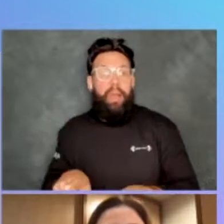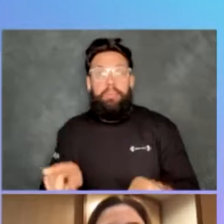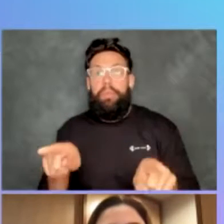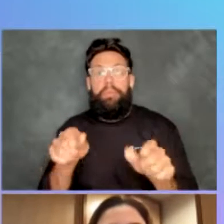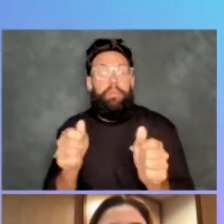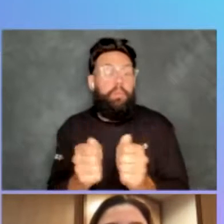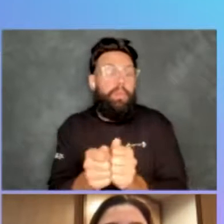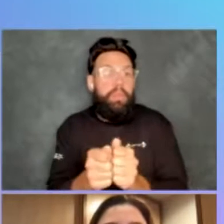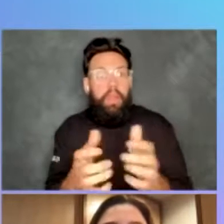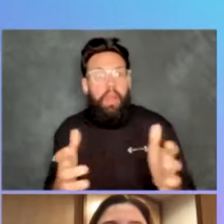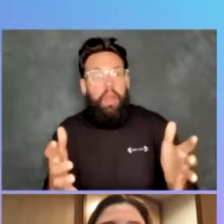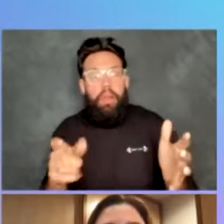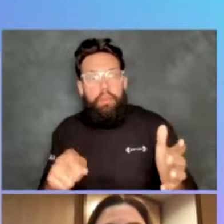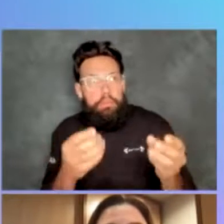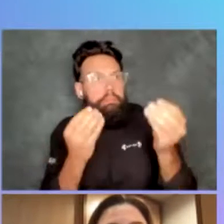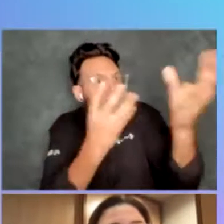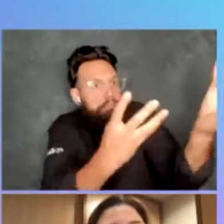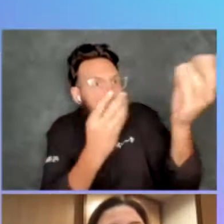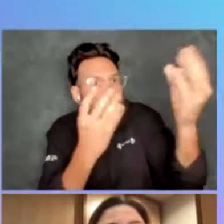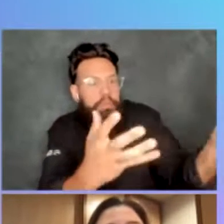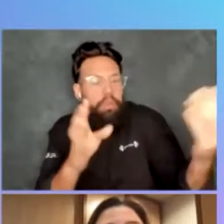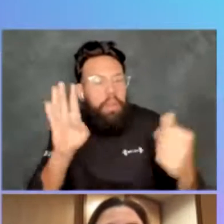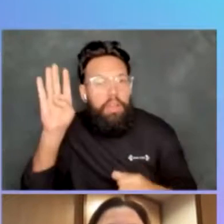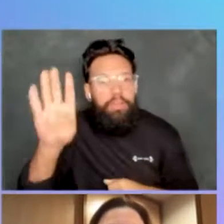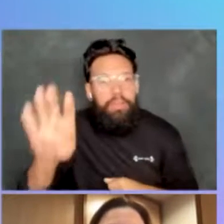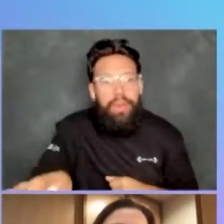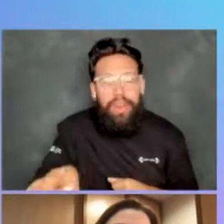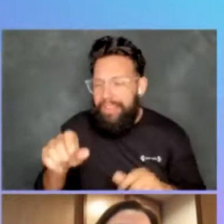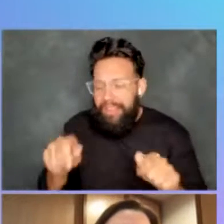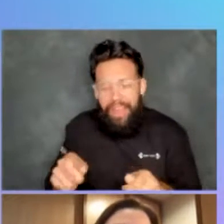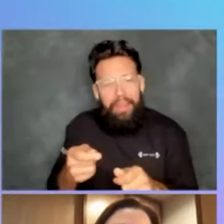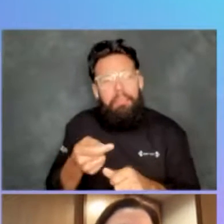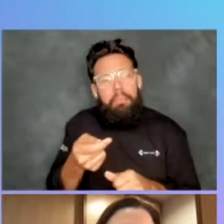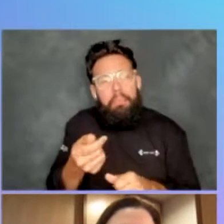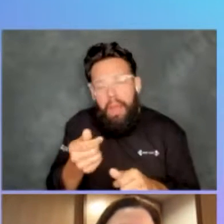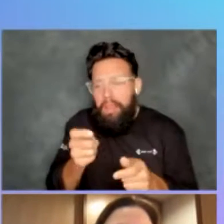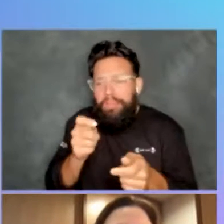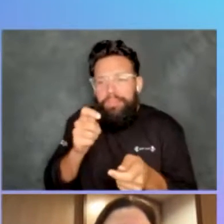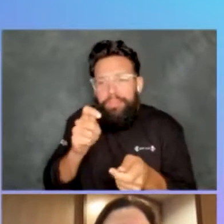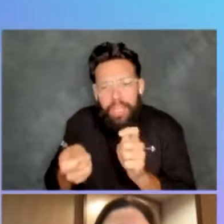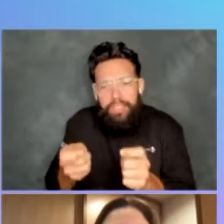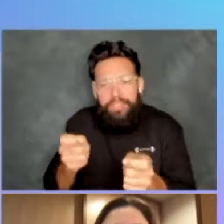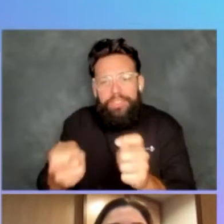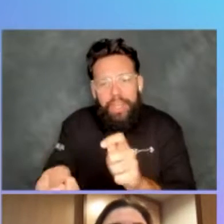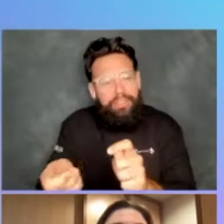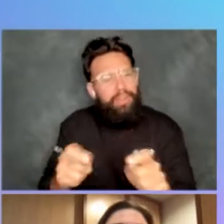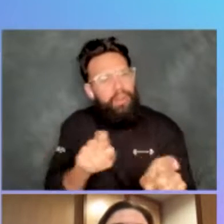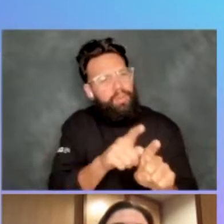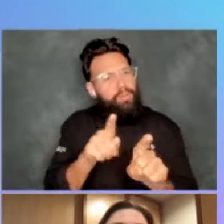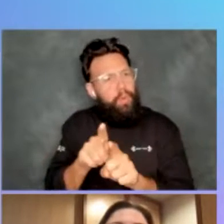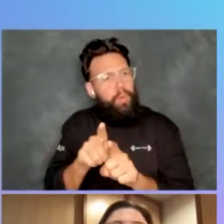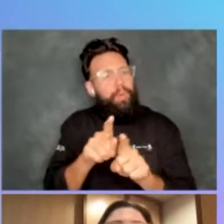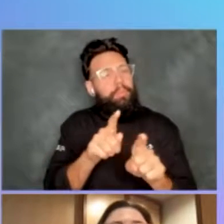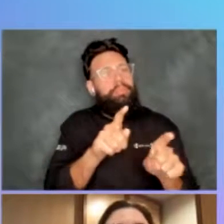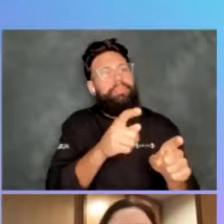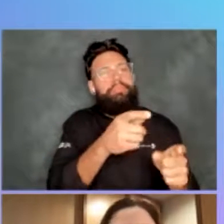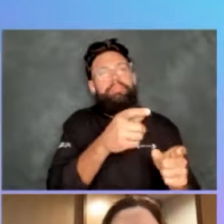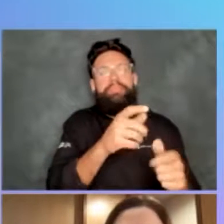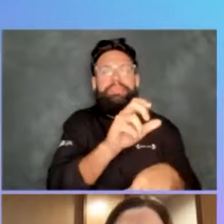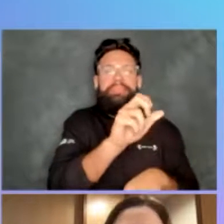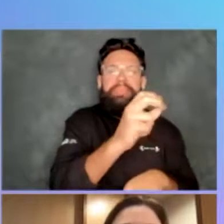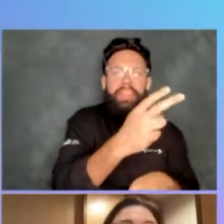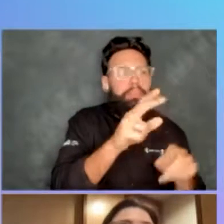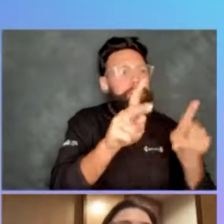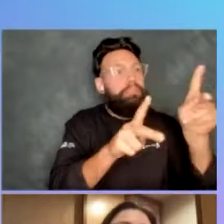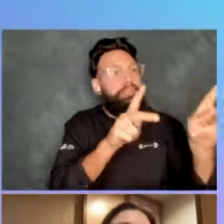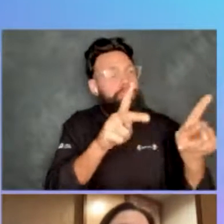sleuth. So you can do small things whilst you set up your stakeholder buy-in and accountability. So whilst you work on the